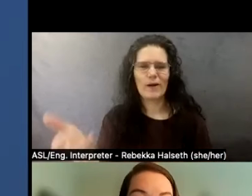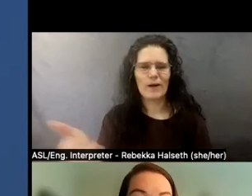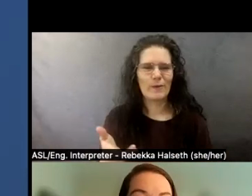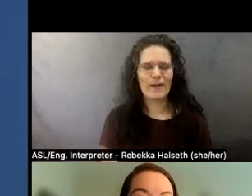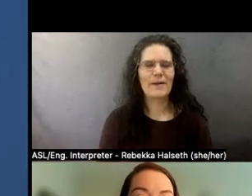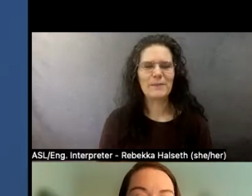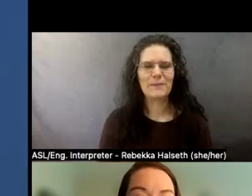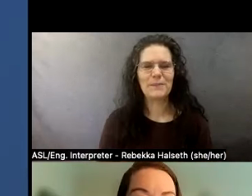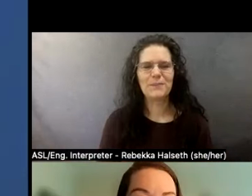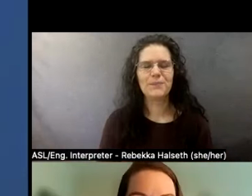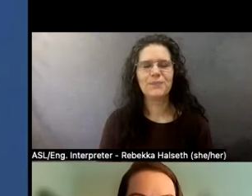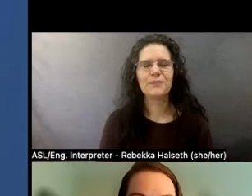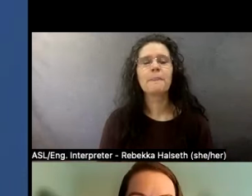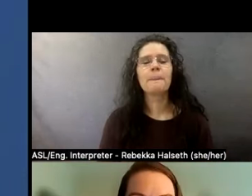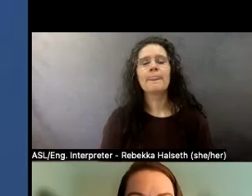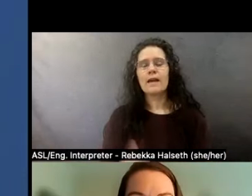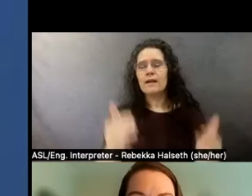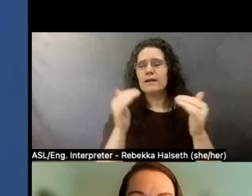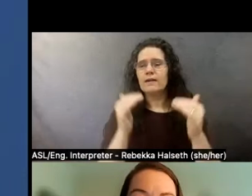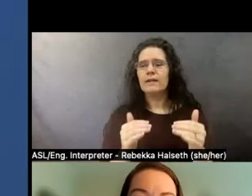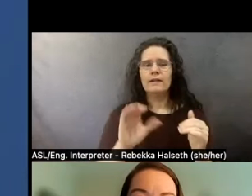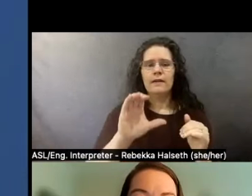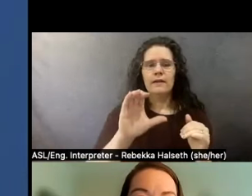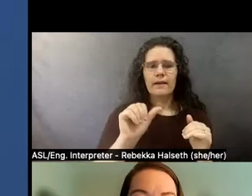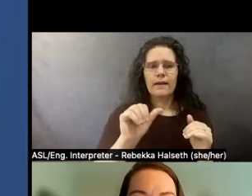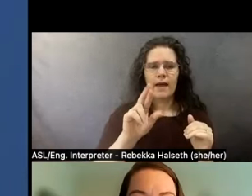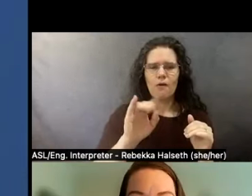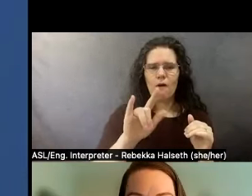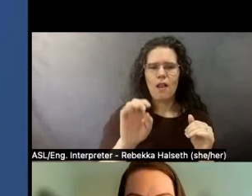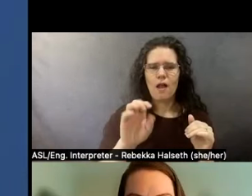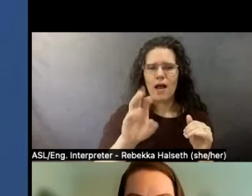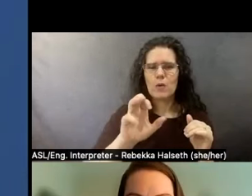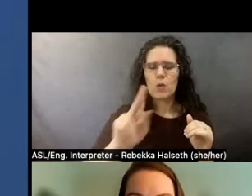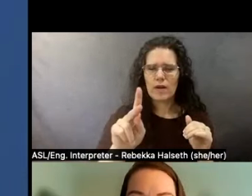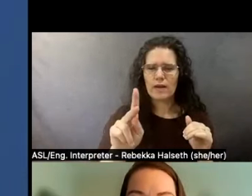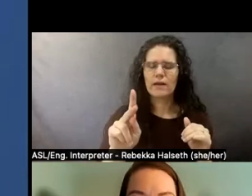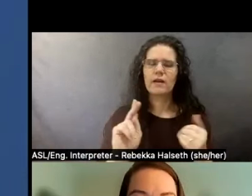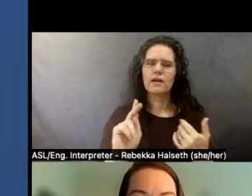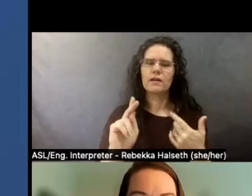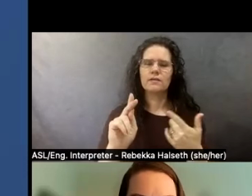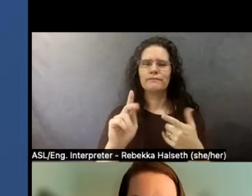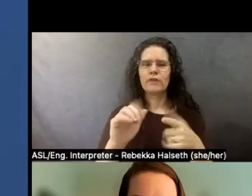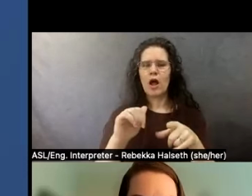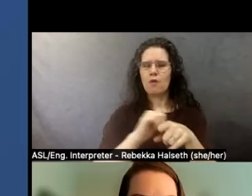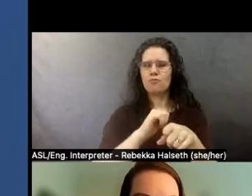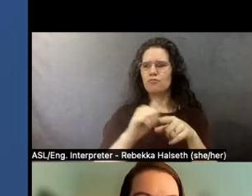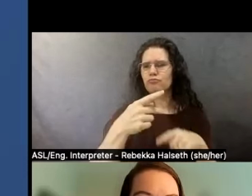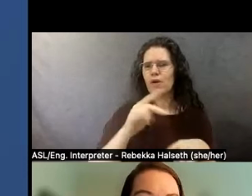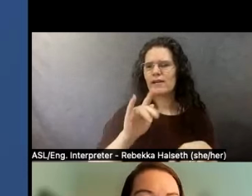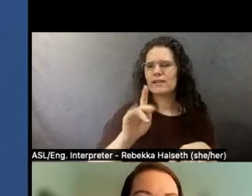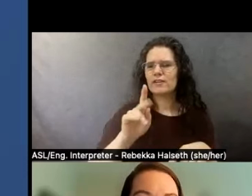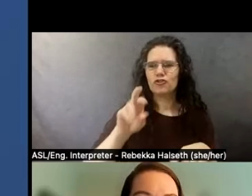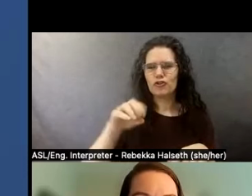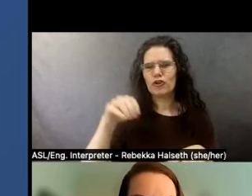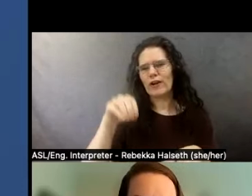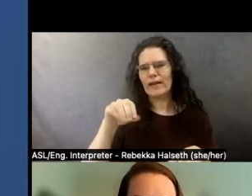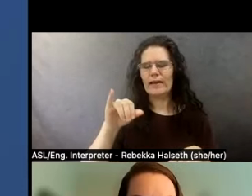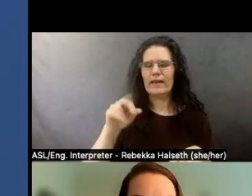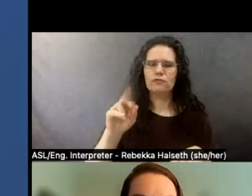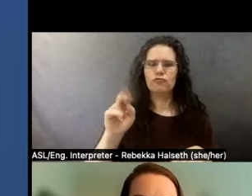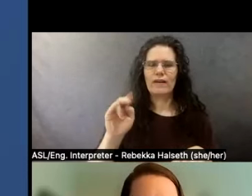Caroline Wick is a practitioner in residence with the Disability Rights Law Clinic at American University, Washington College of